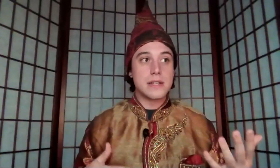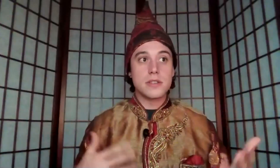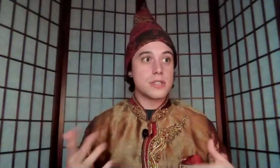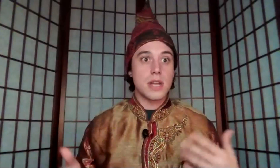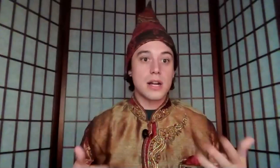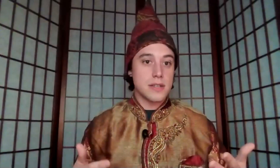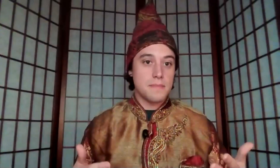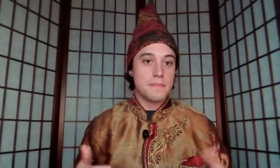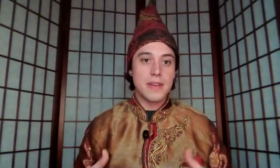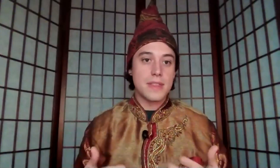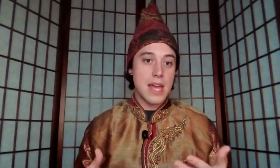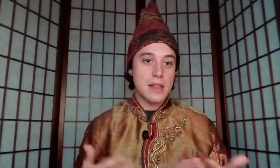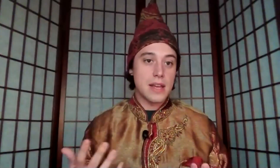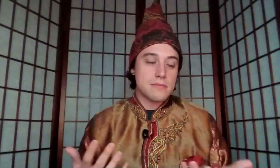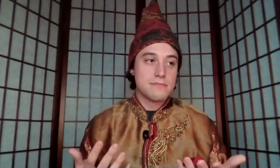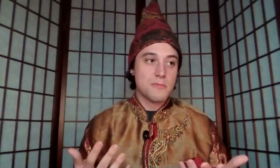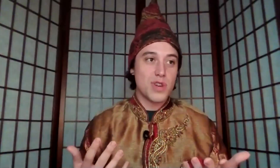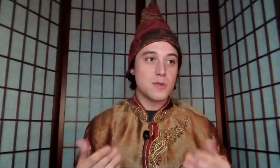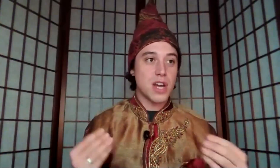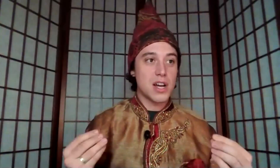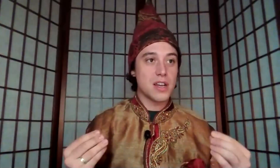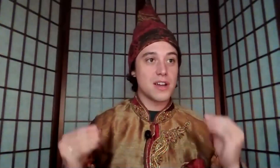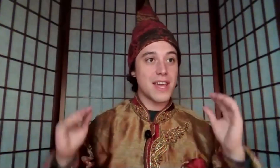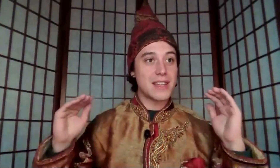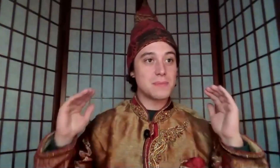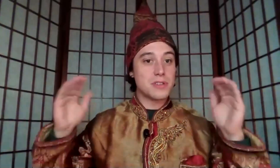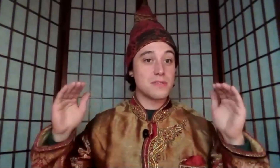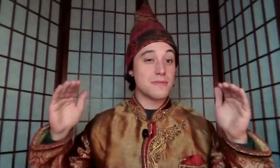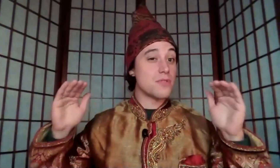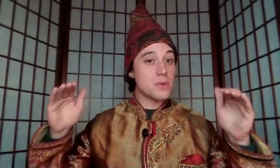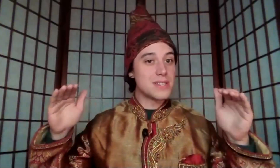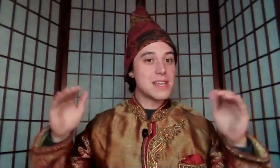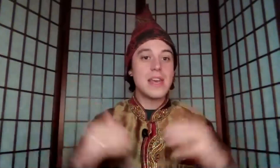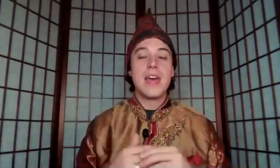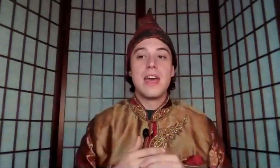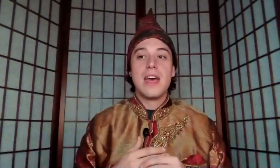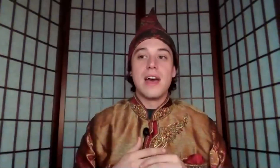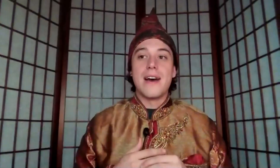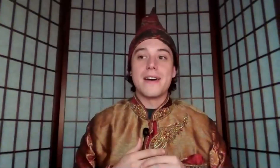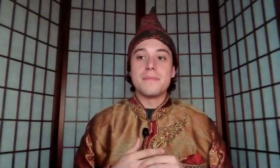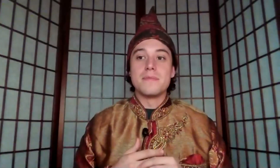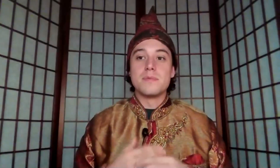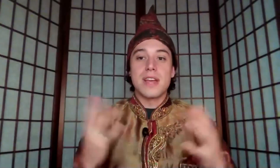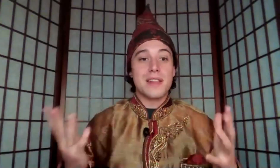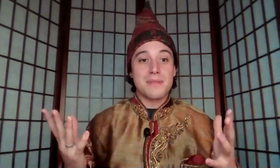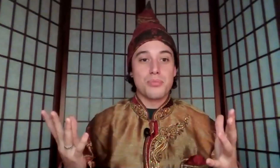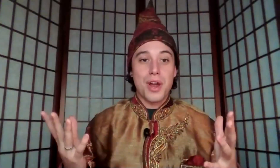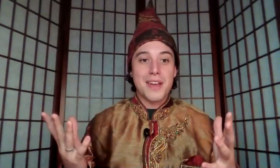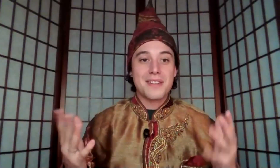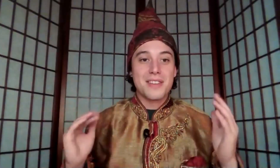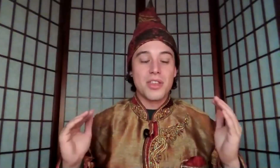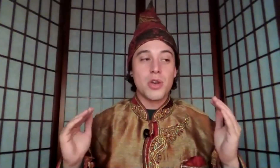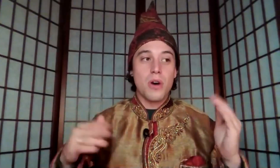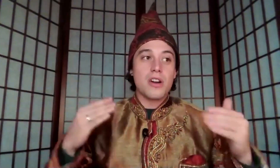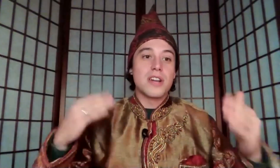it's easy to just talk to them. But even then, like when you talk on a spiritual frequency, kind of like